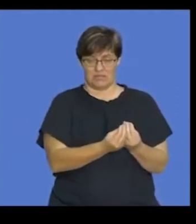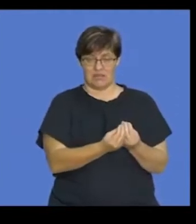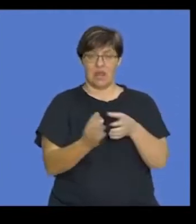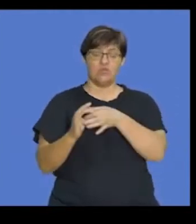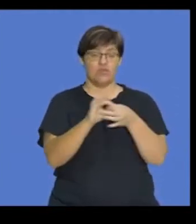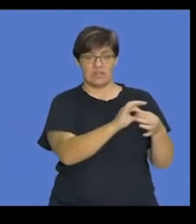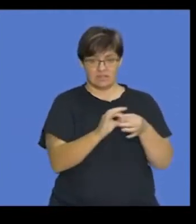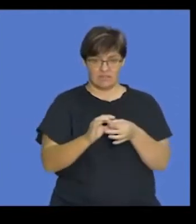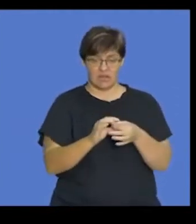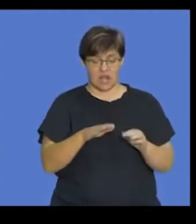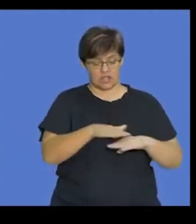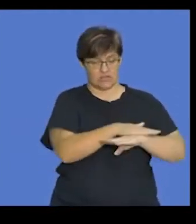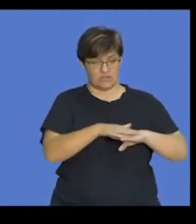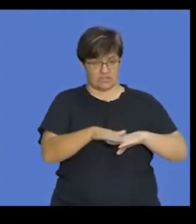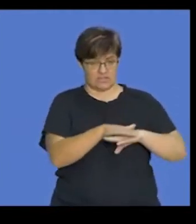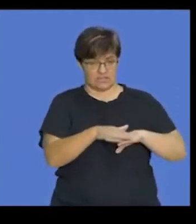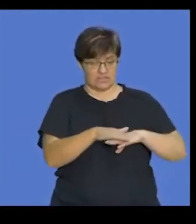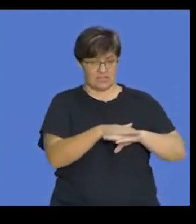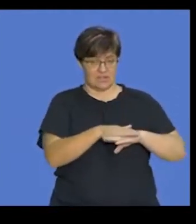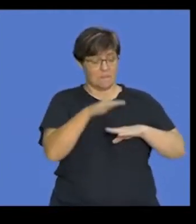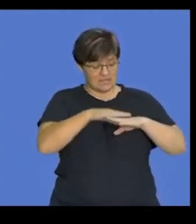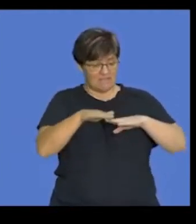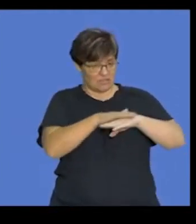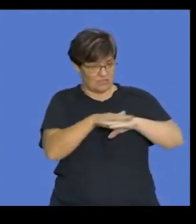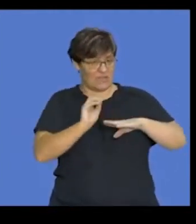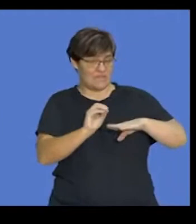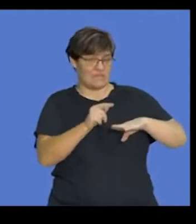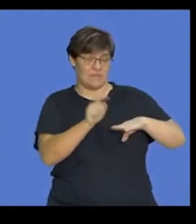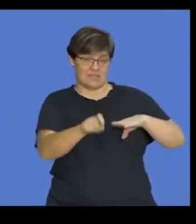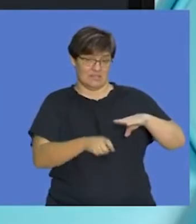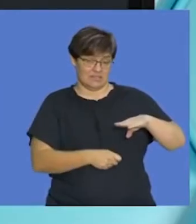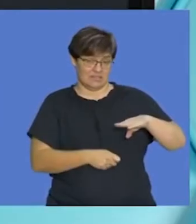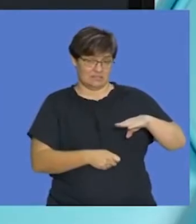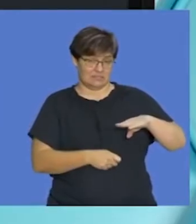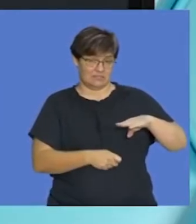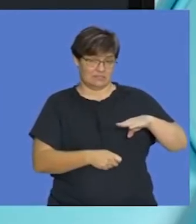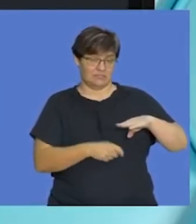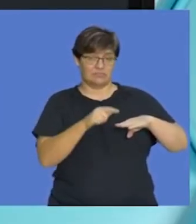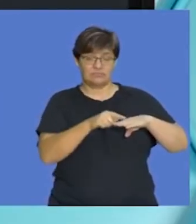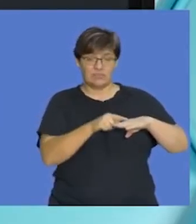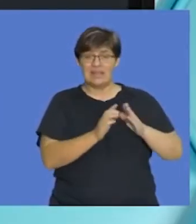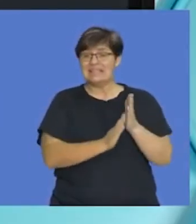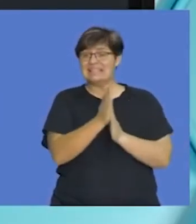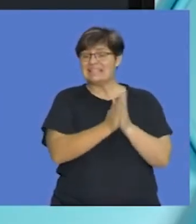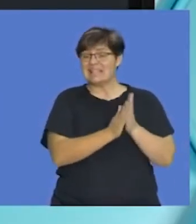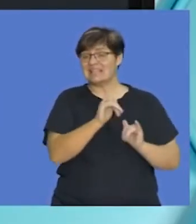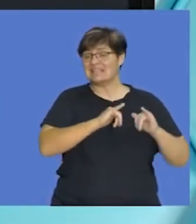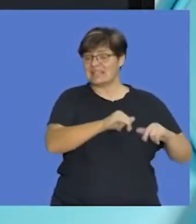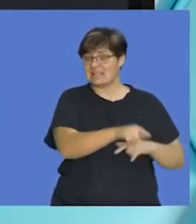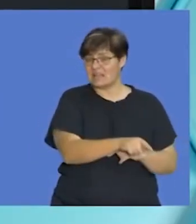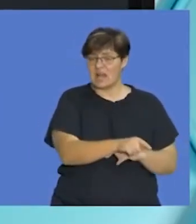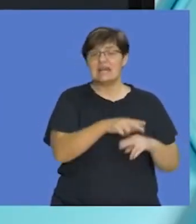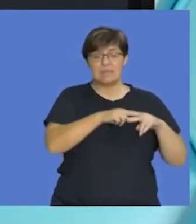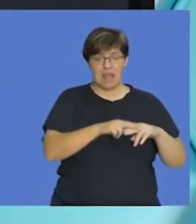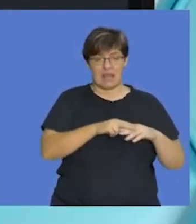object relative to a surface. We have to have a surface, okay? Now, how much that static friction